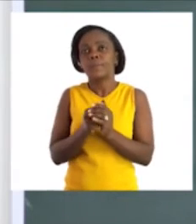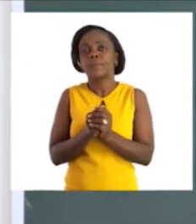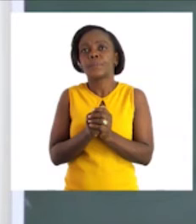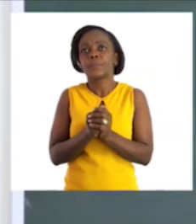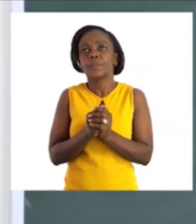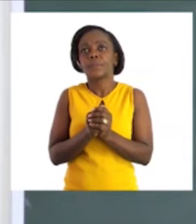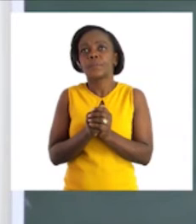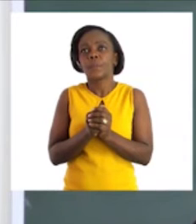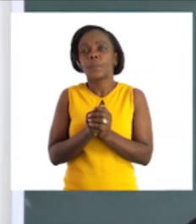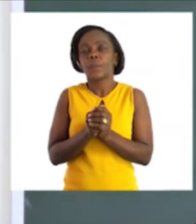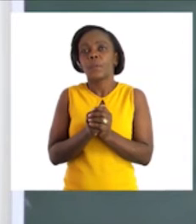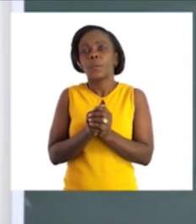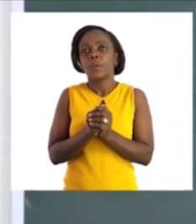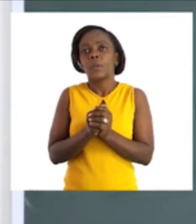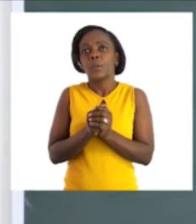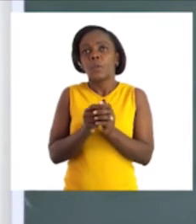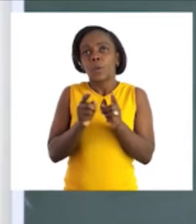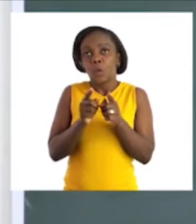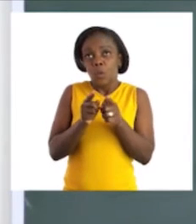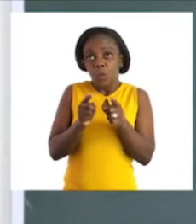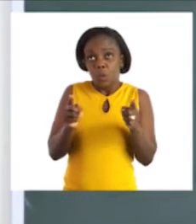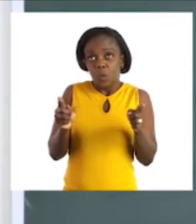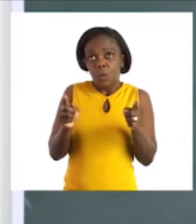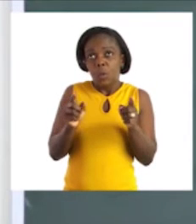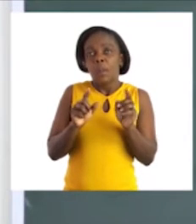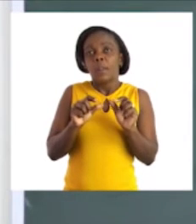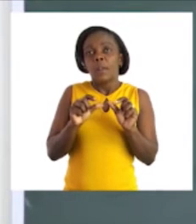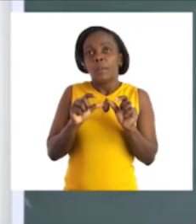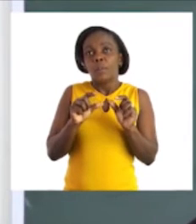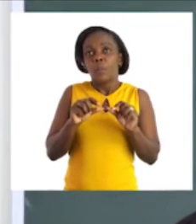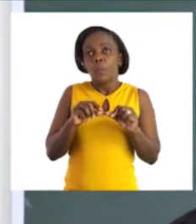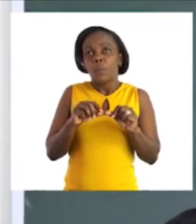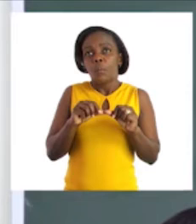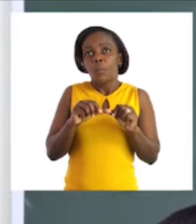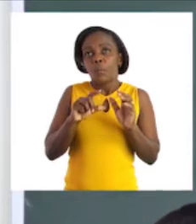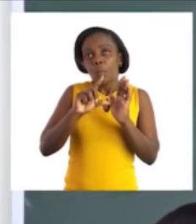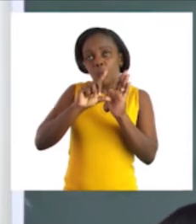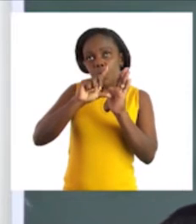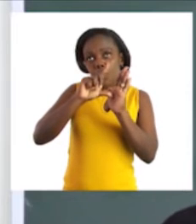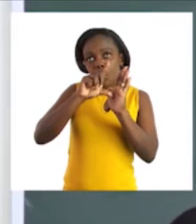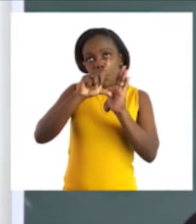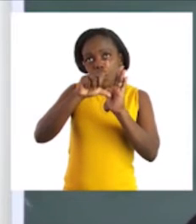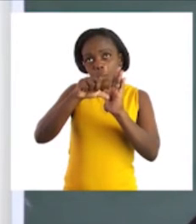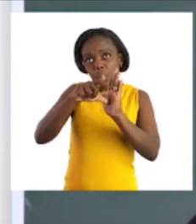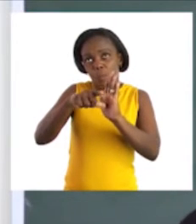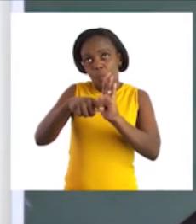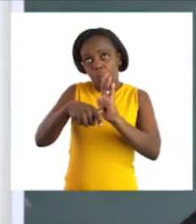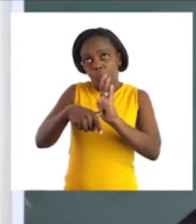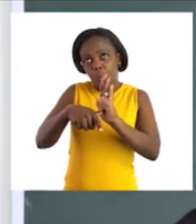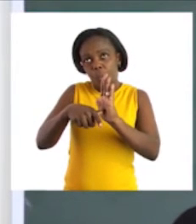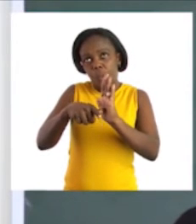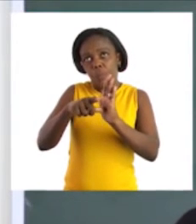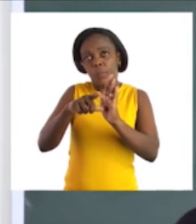in the same direction all the time. They will move from there, they will go all around until